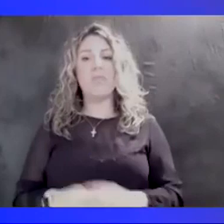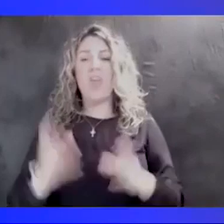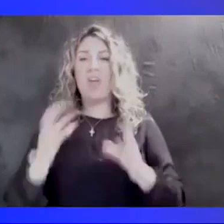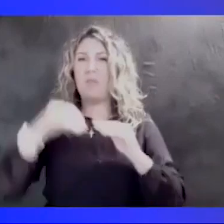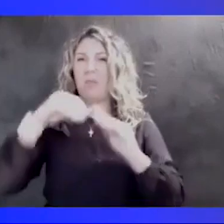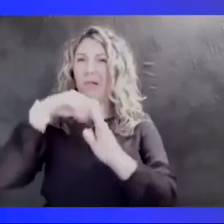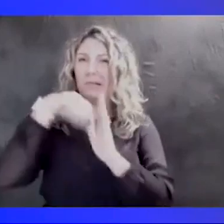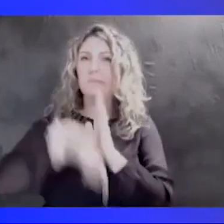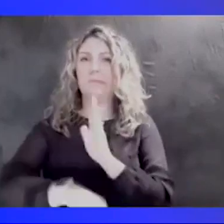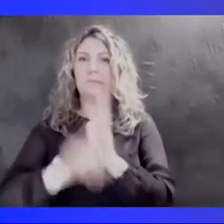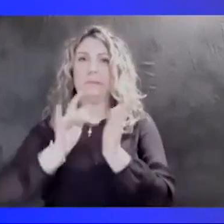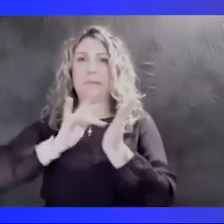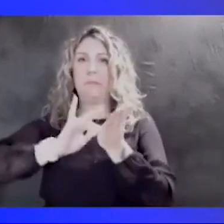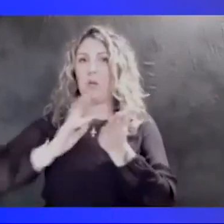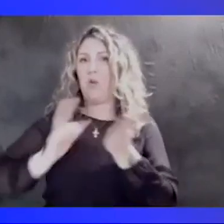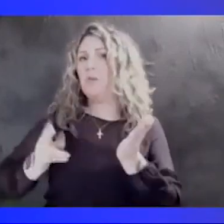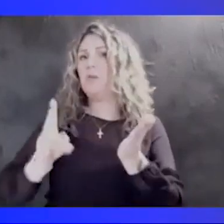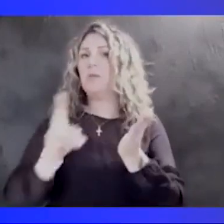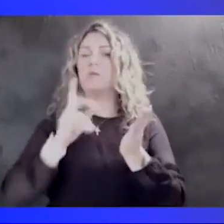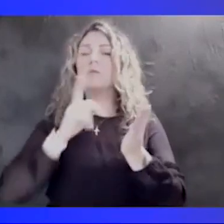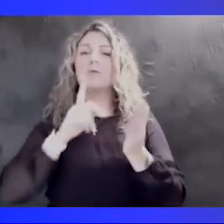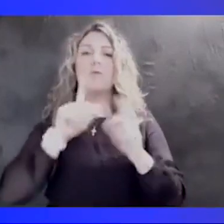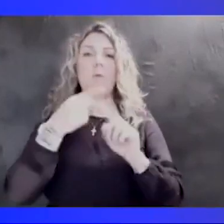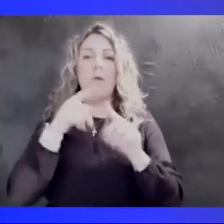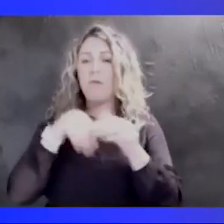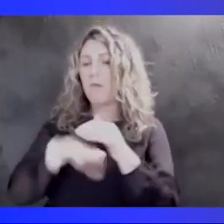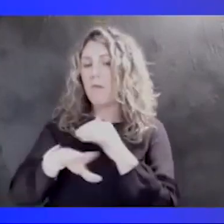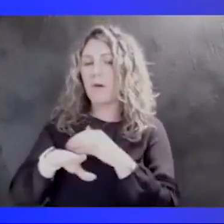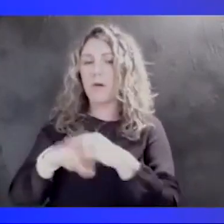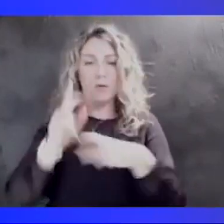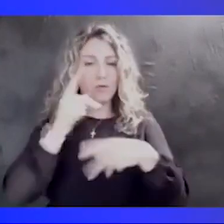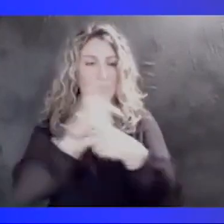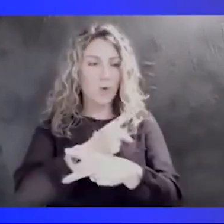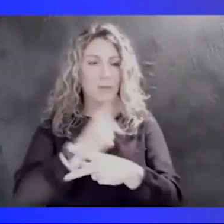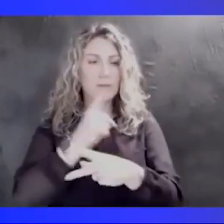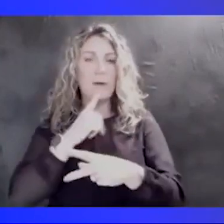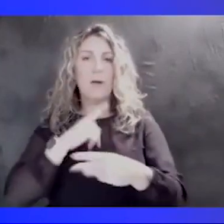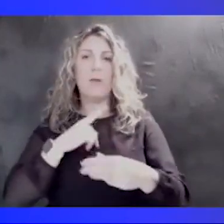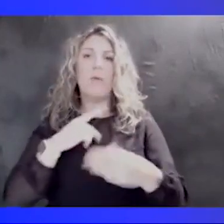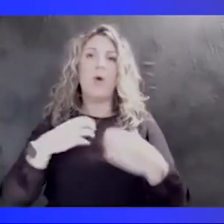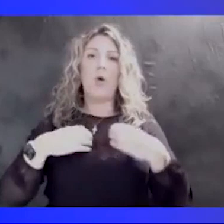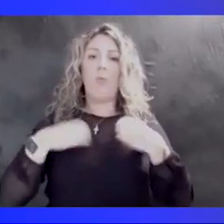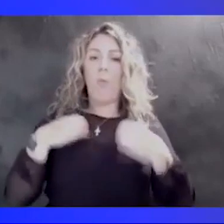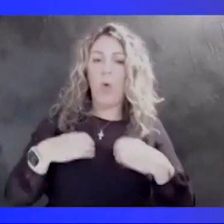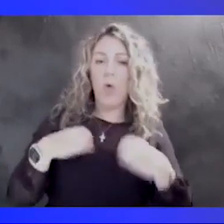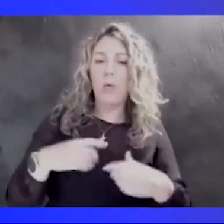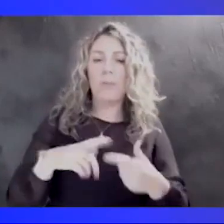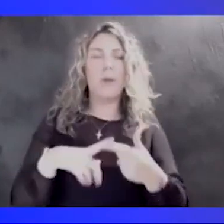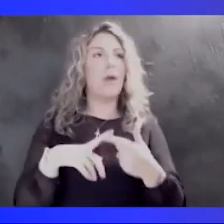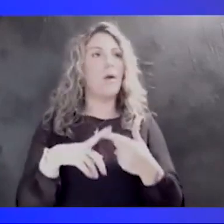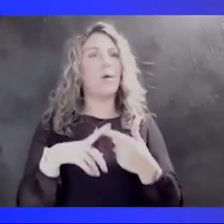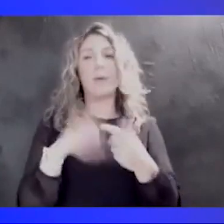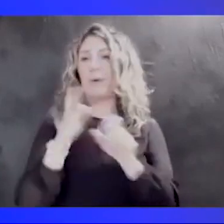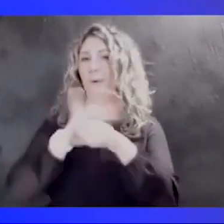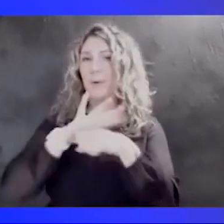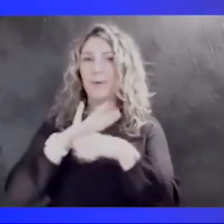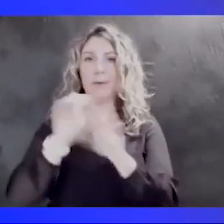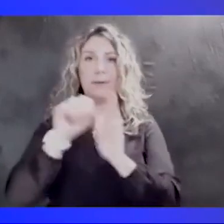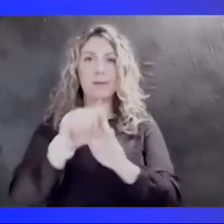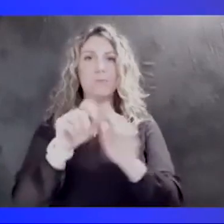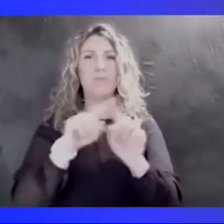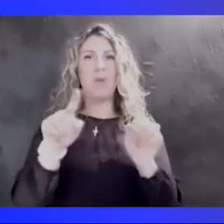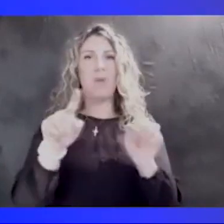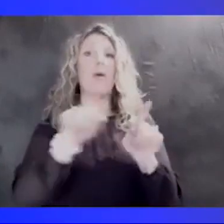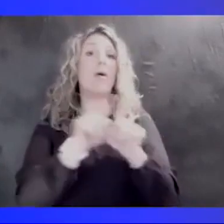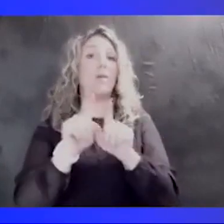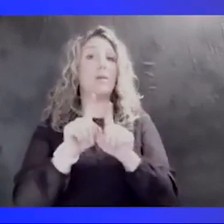that, you know, when they have come in, they have worsening pulmonary symptoms or COVID symptoms, but they also have underlying